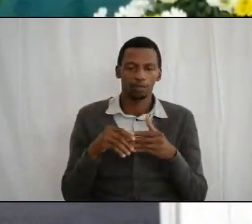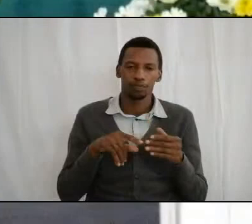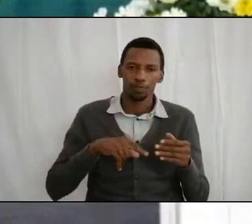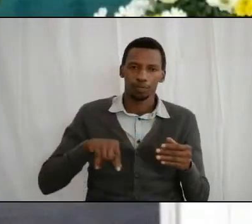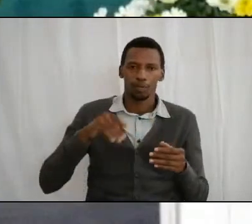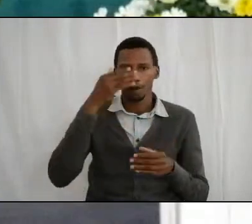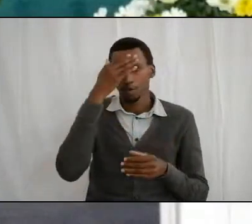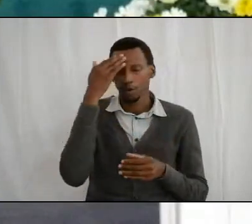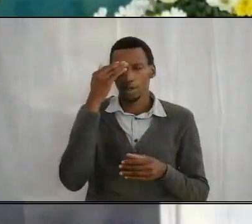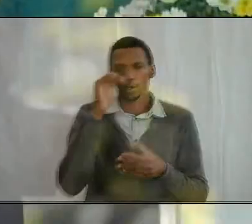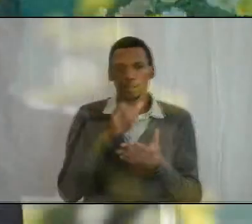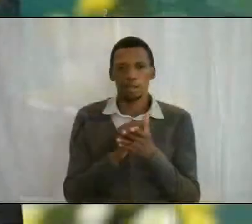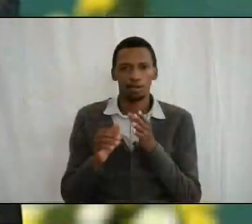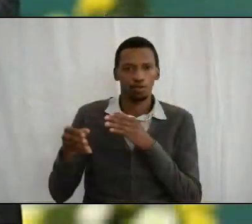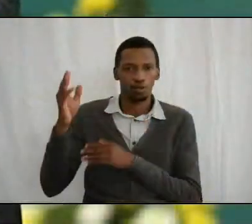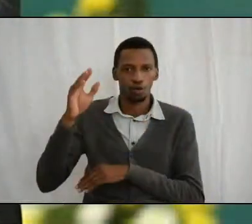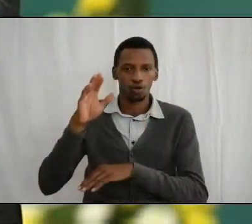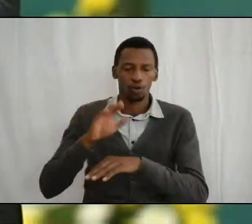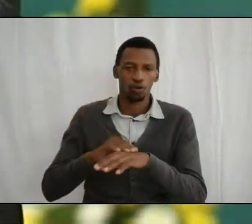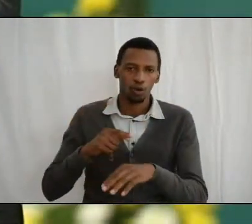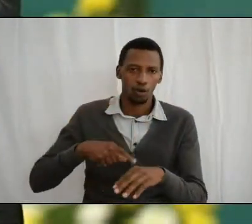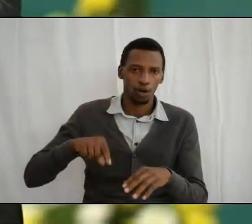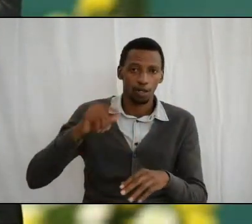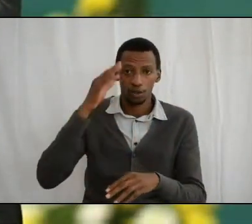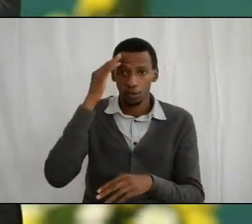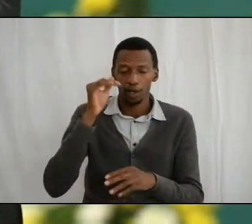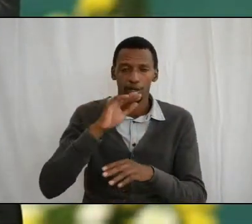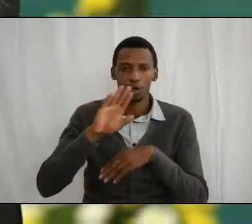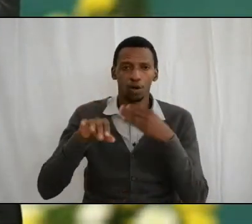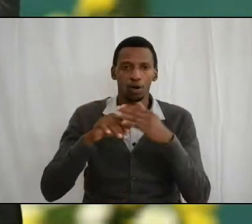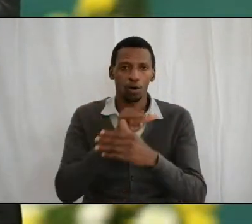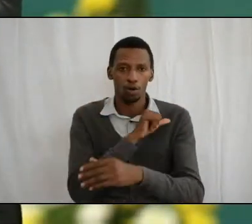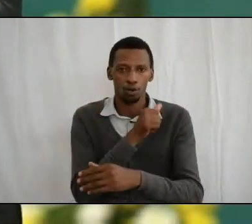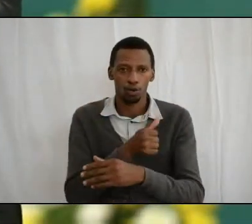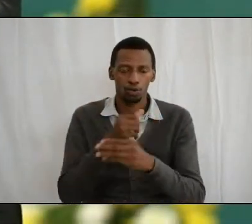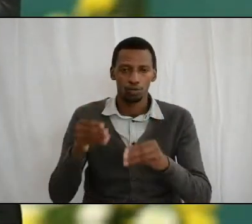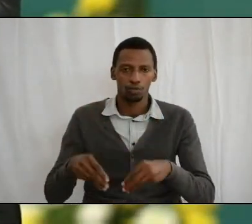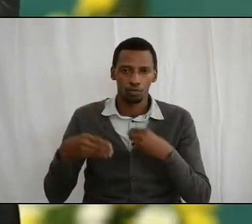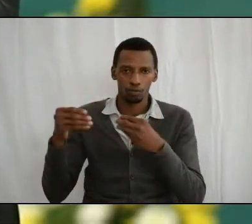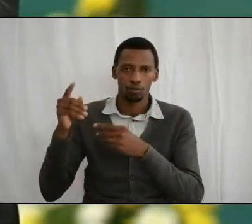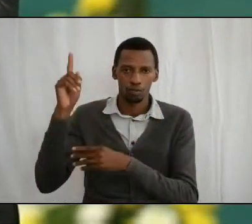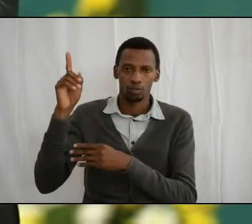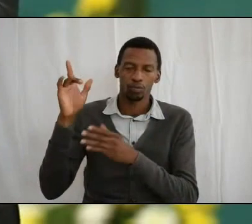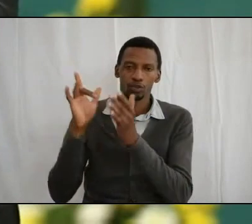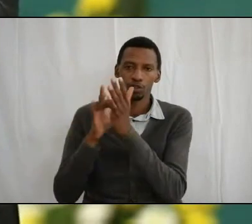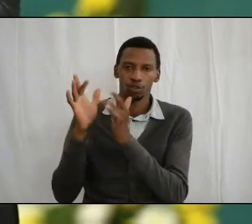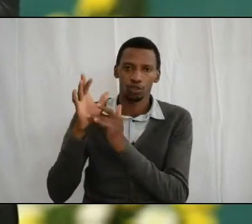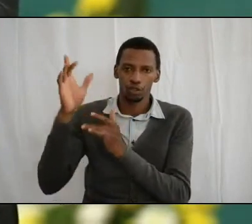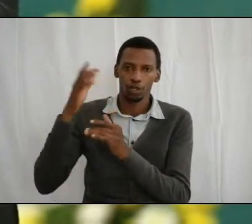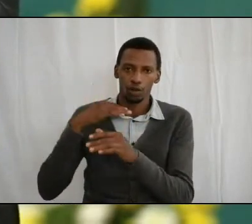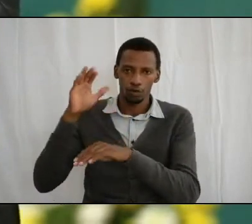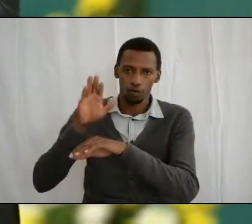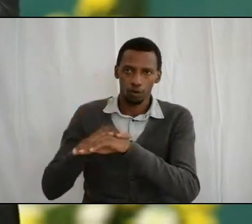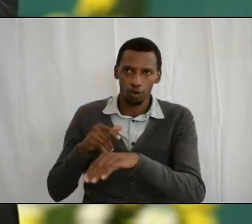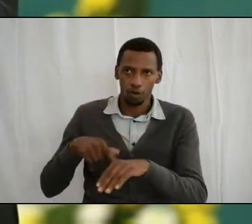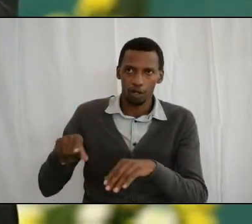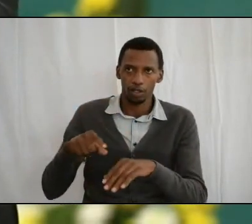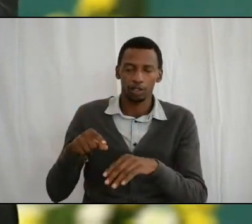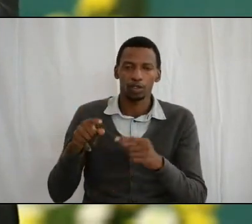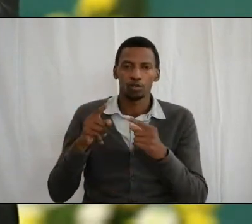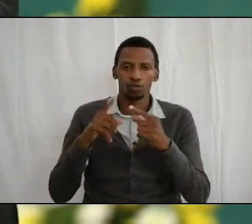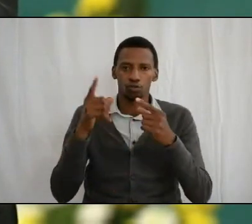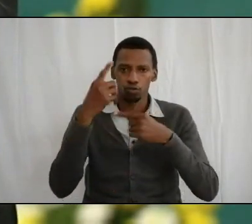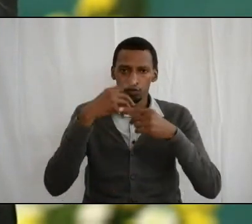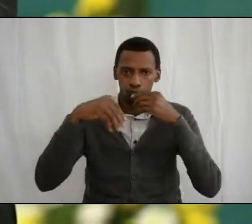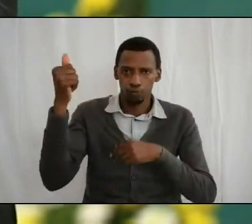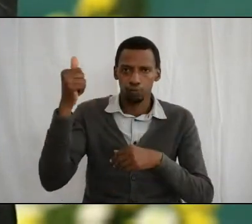has called us because all authority is given to Jesus, that he has called us to conquer